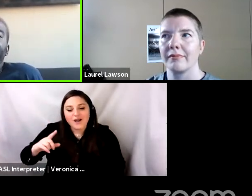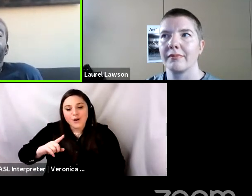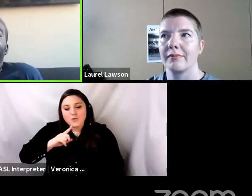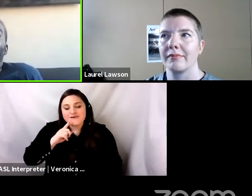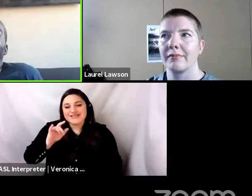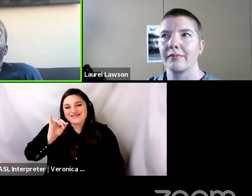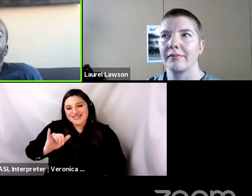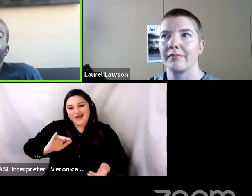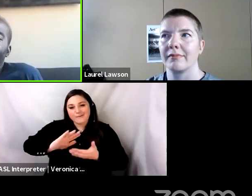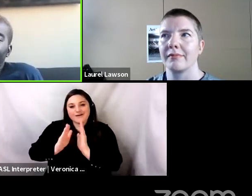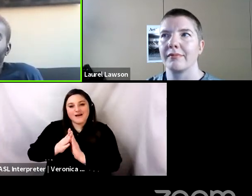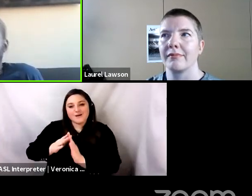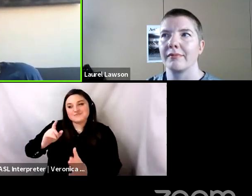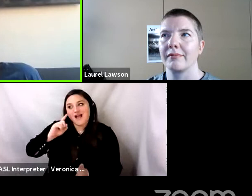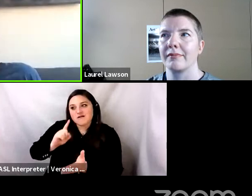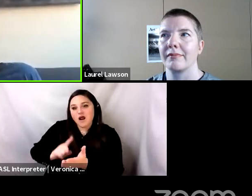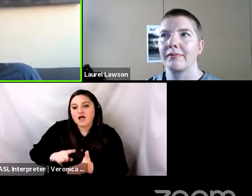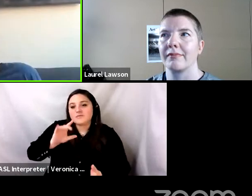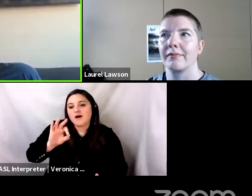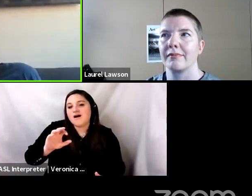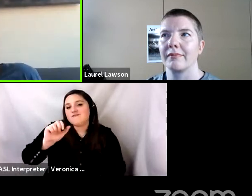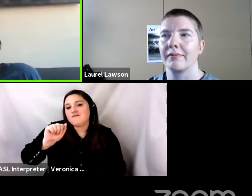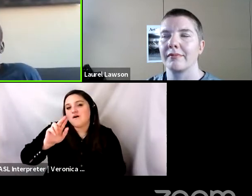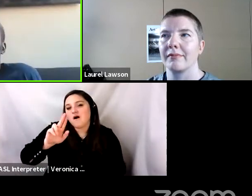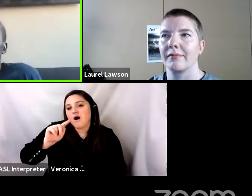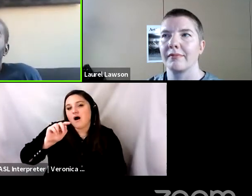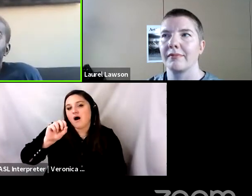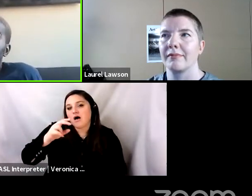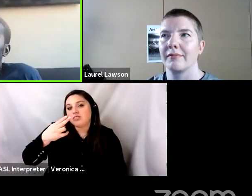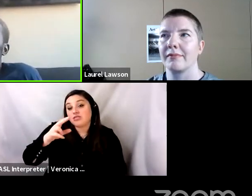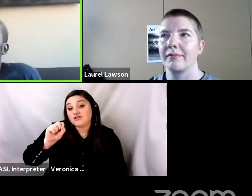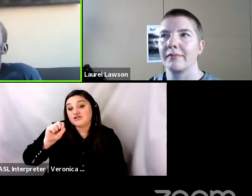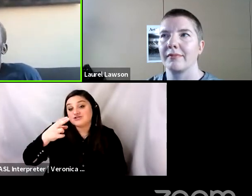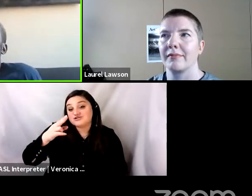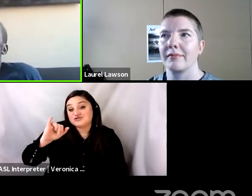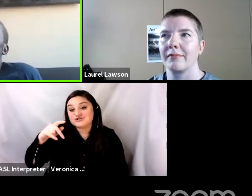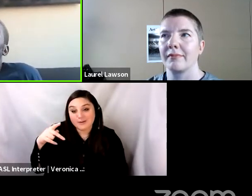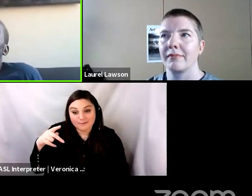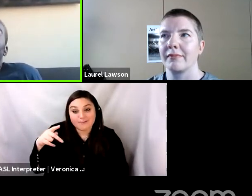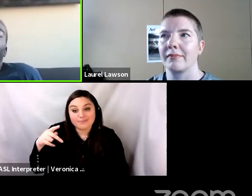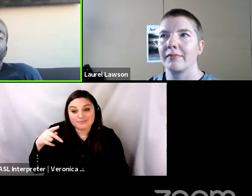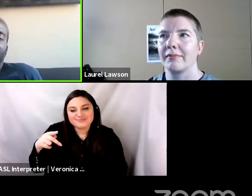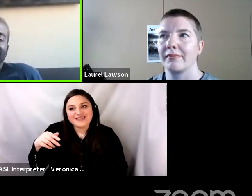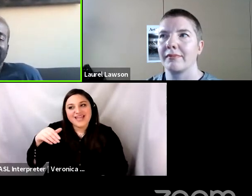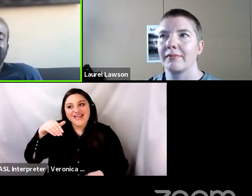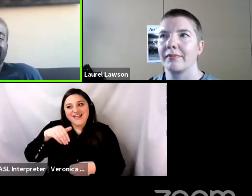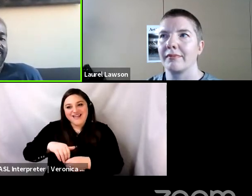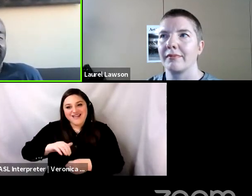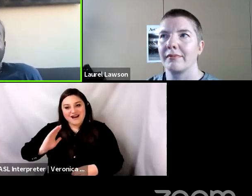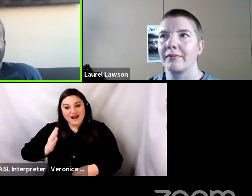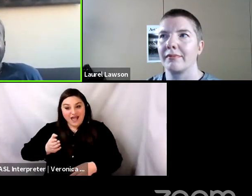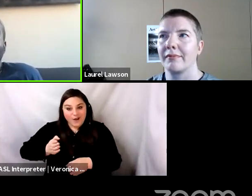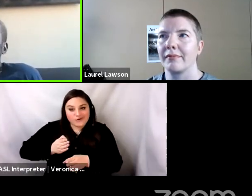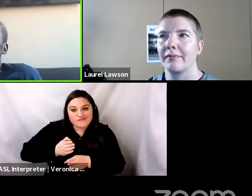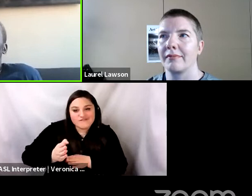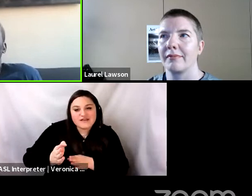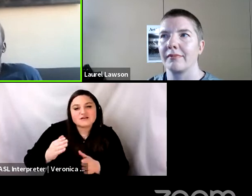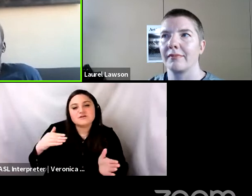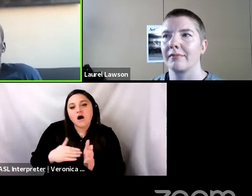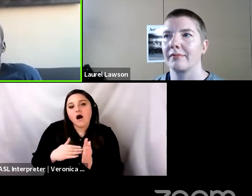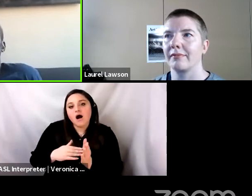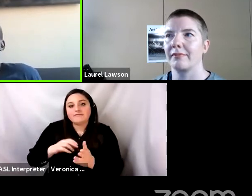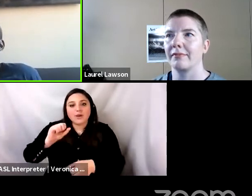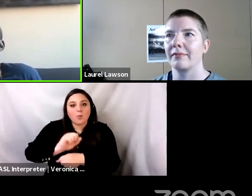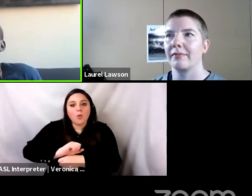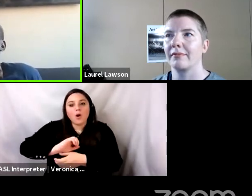under in our fields, especially as they are siloed, and I think they're only siloed because of funding, and